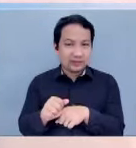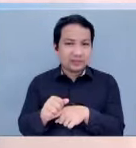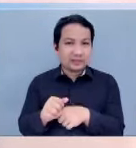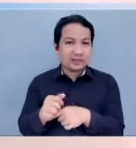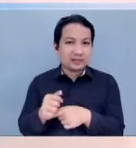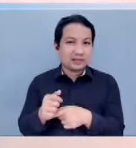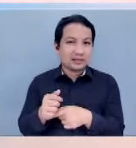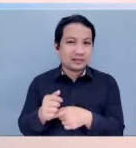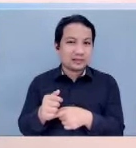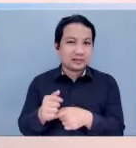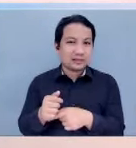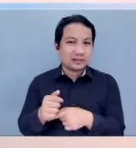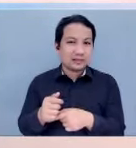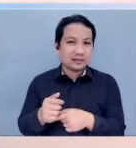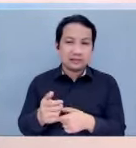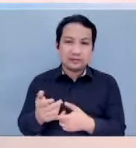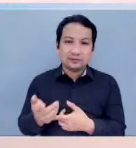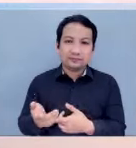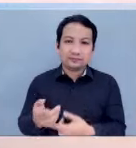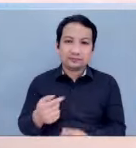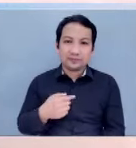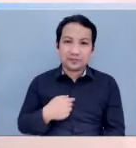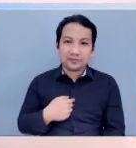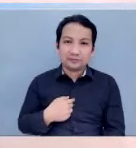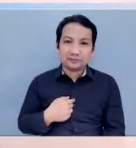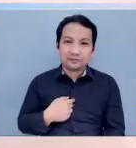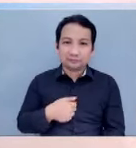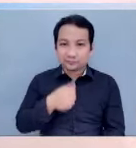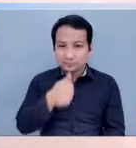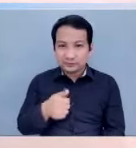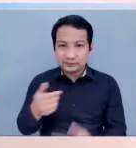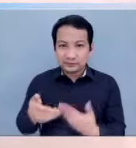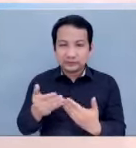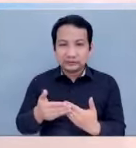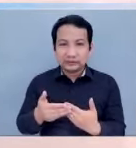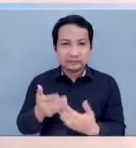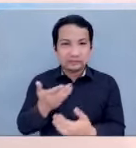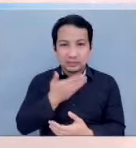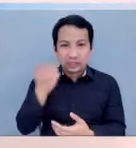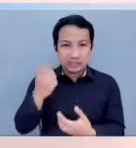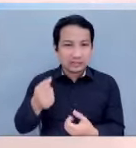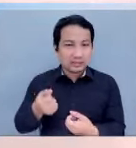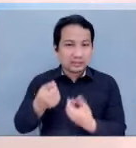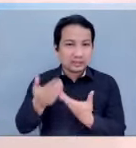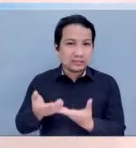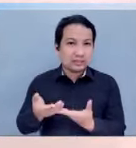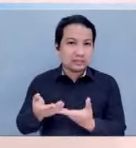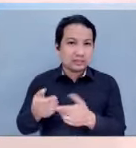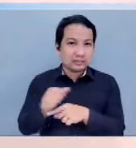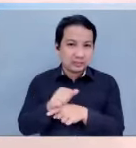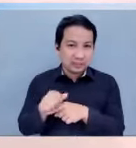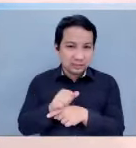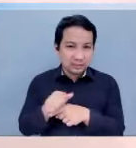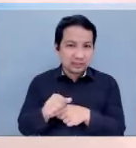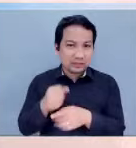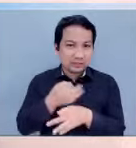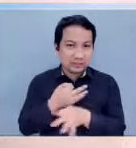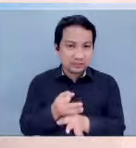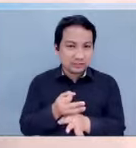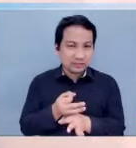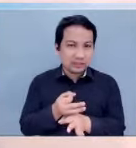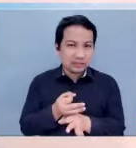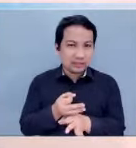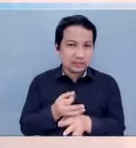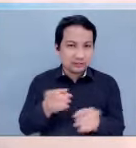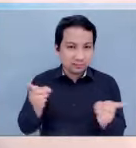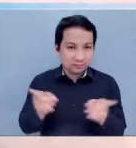hirap kasi, hirap. It's, I know that I'm not going to be able to give my best if I'm training, I'm fixing my diet, and